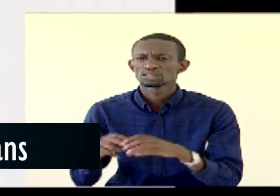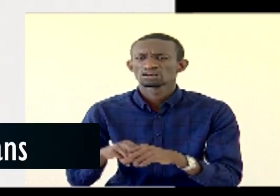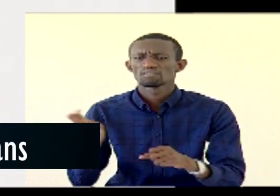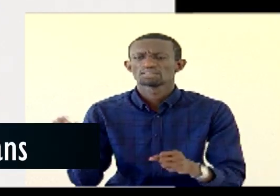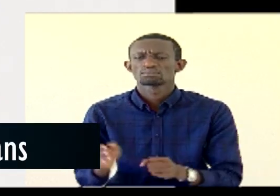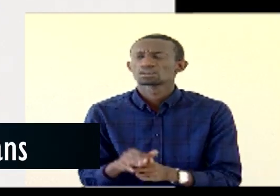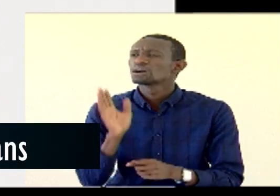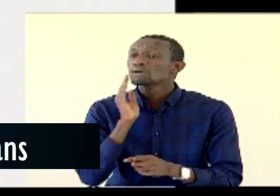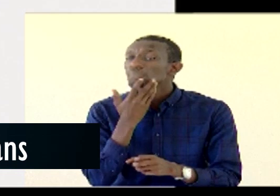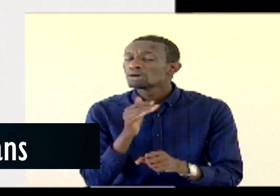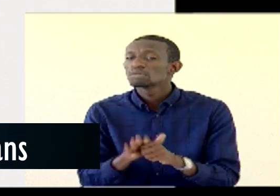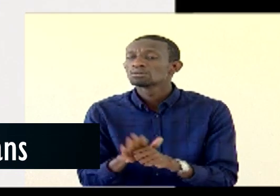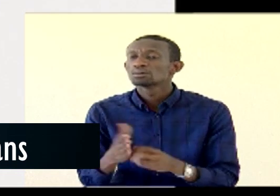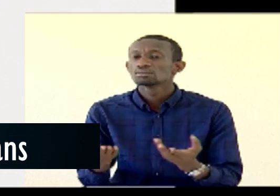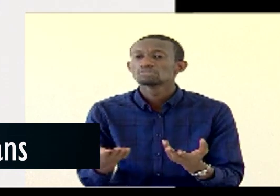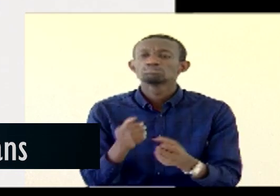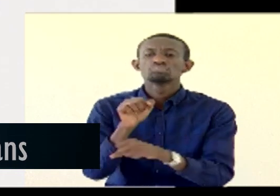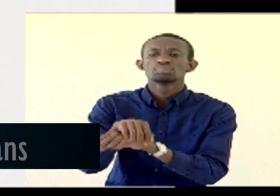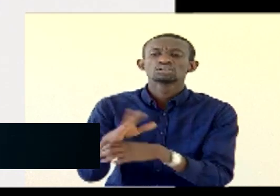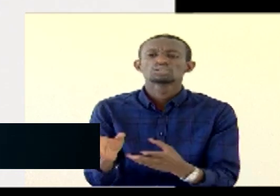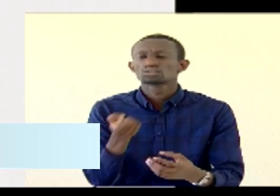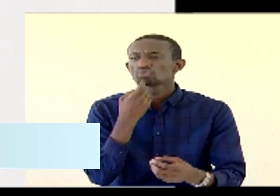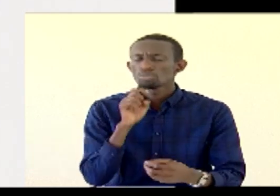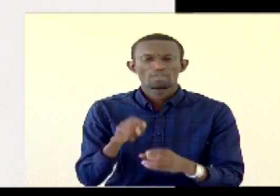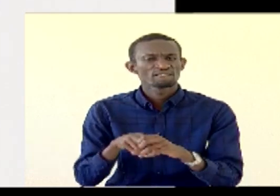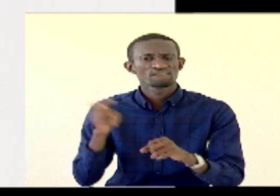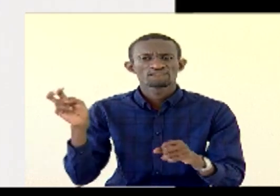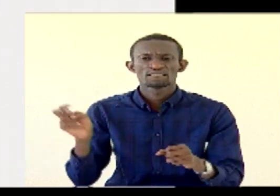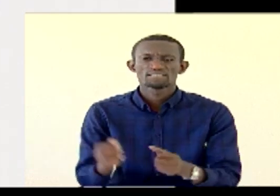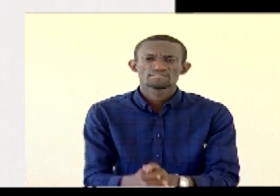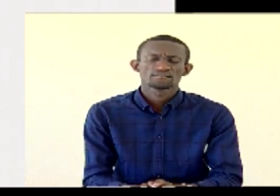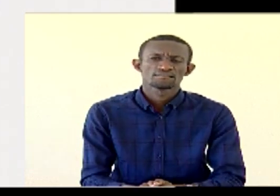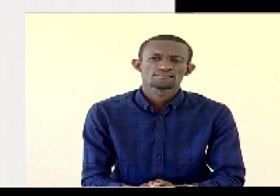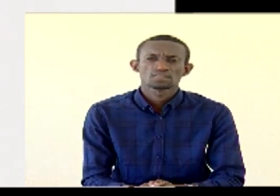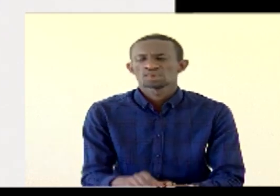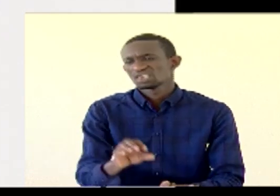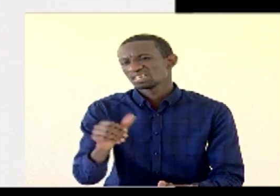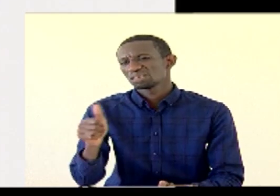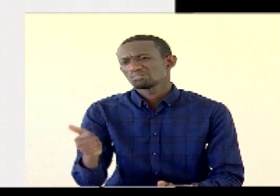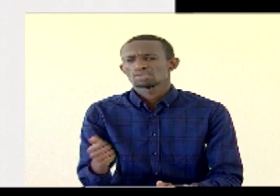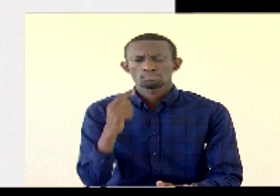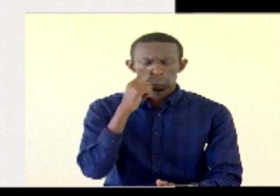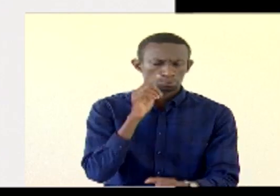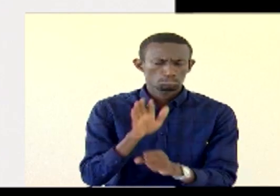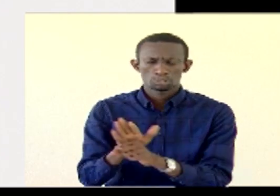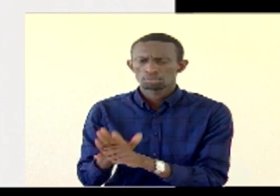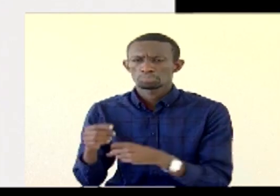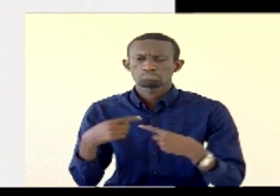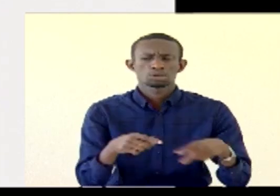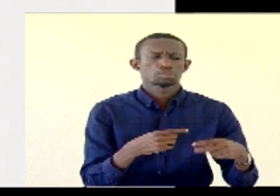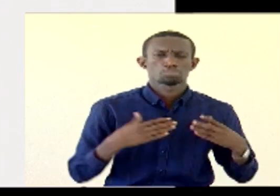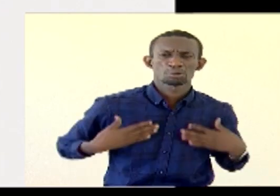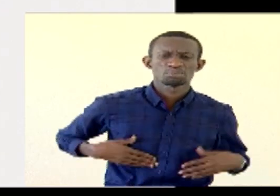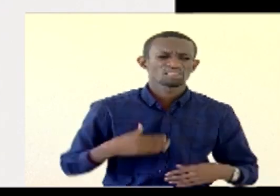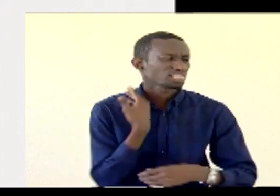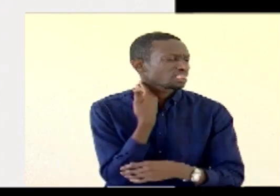Extra water, excess water has to be removed from the body. And other things the body does not need, it has to be removed